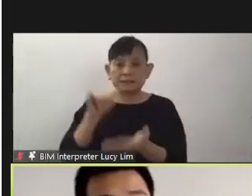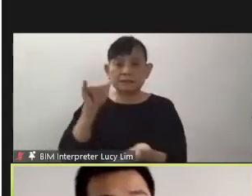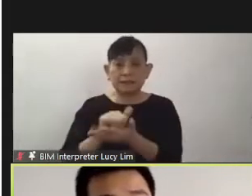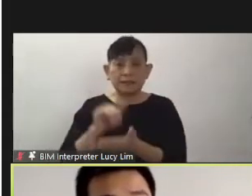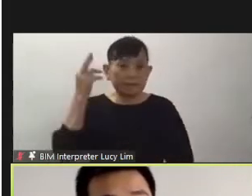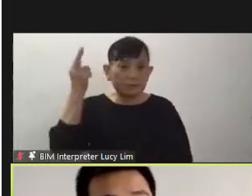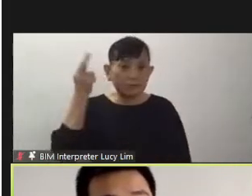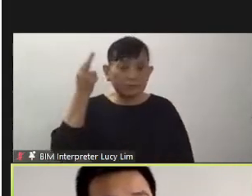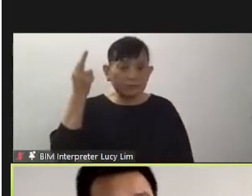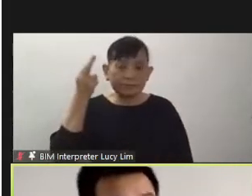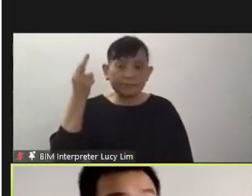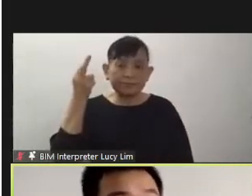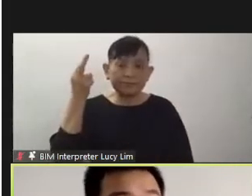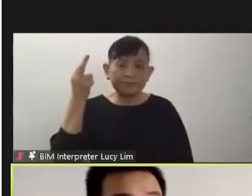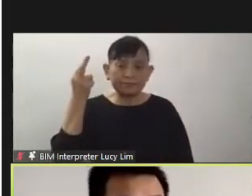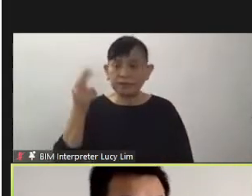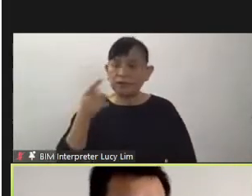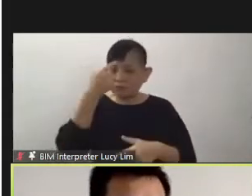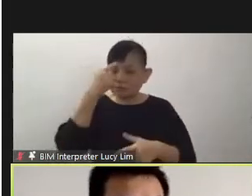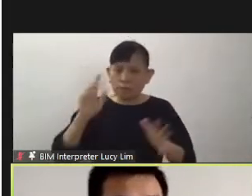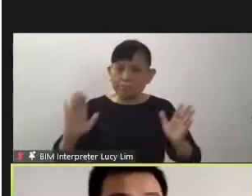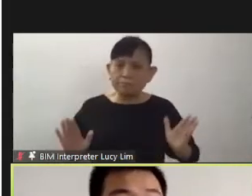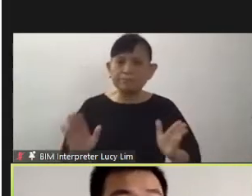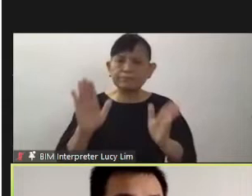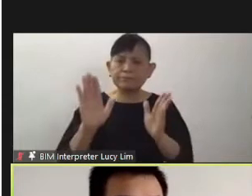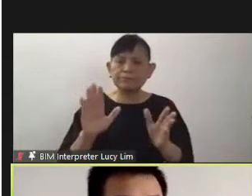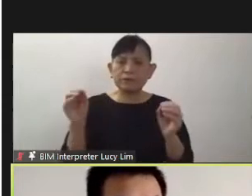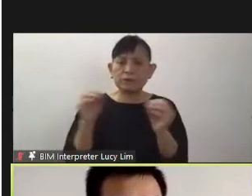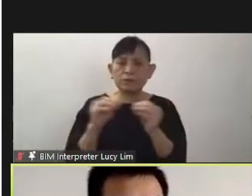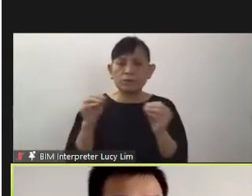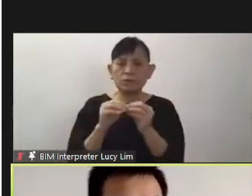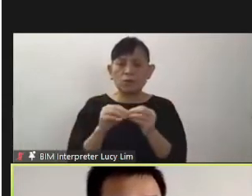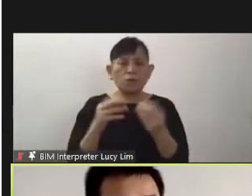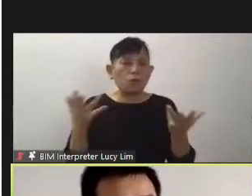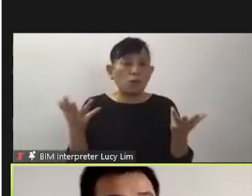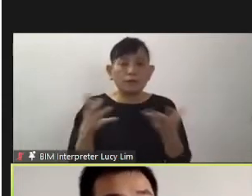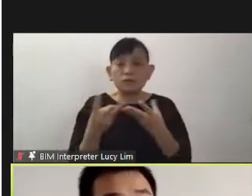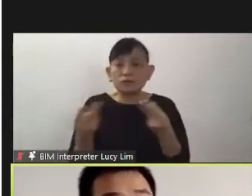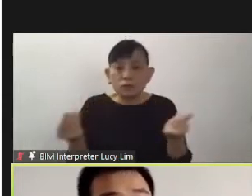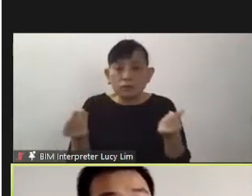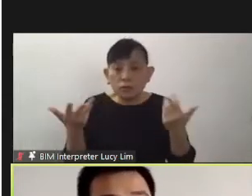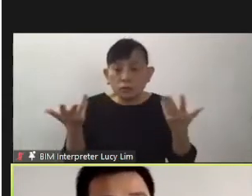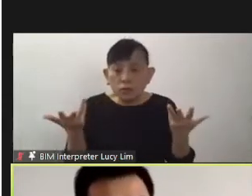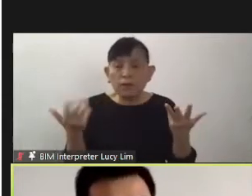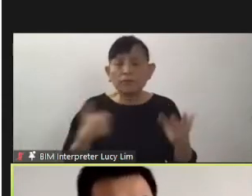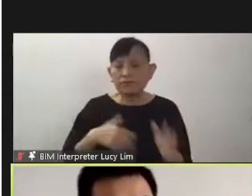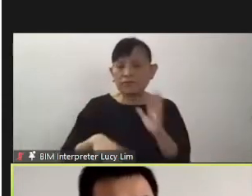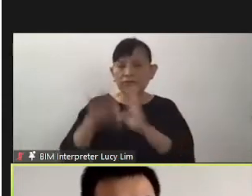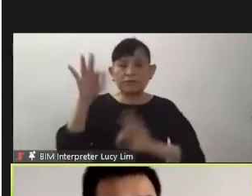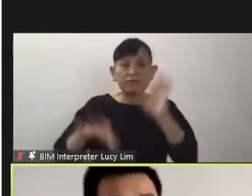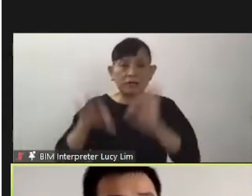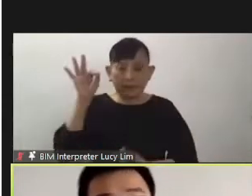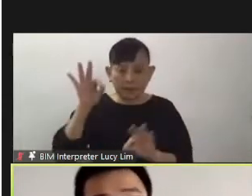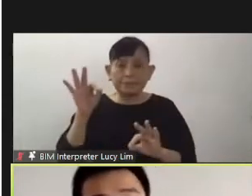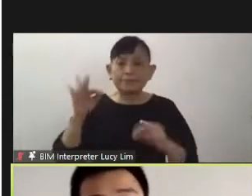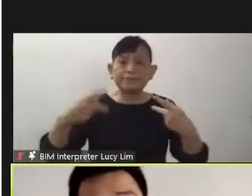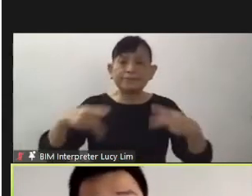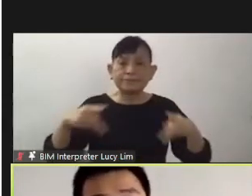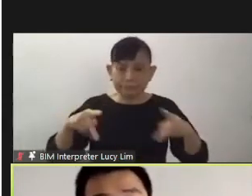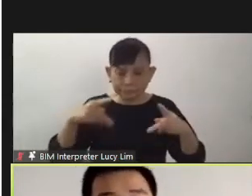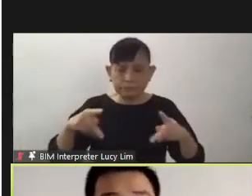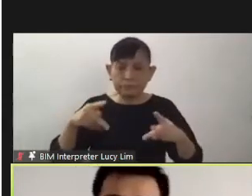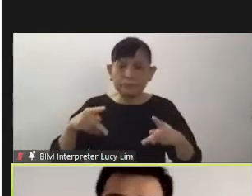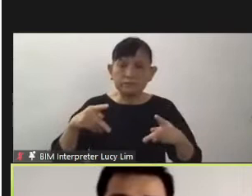to push for more solution. So what is the solutions? So we found that a lot of plastic waste, especially single-use